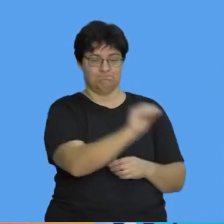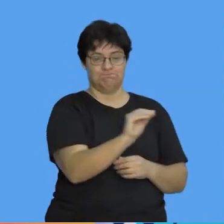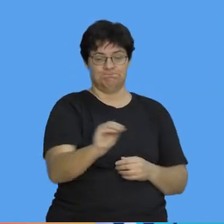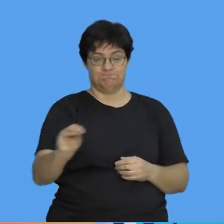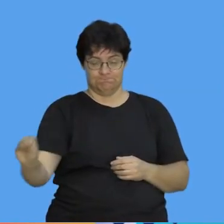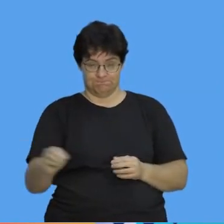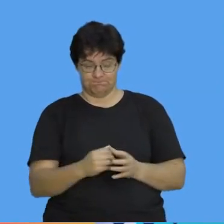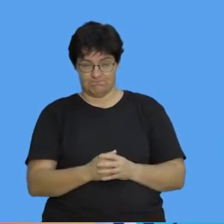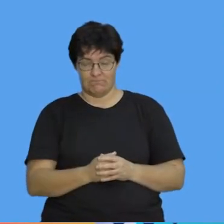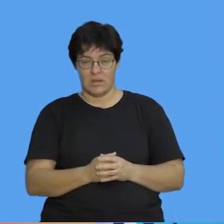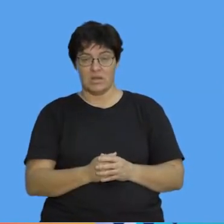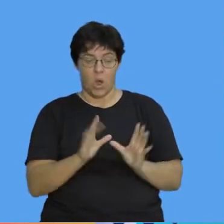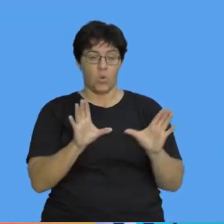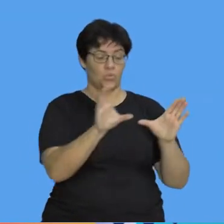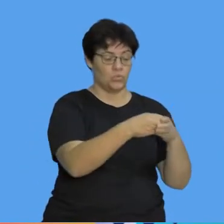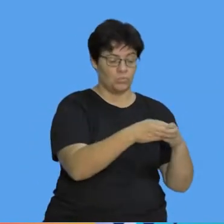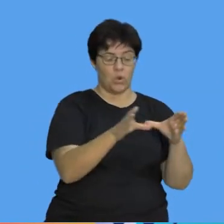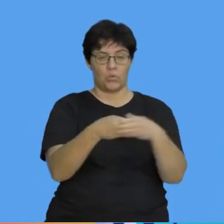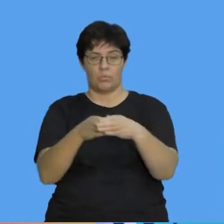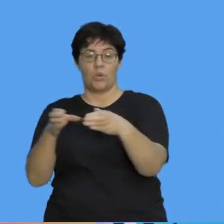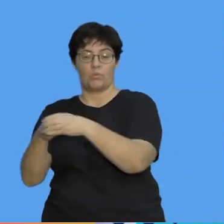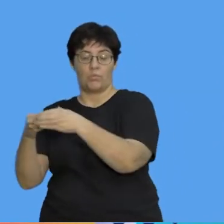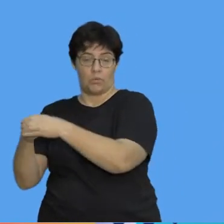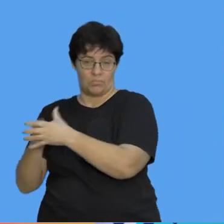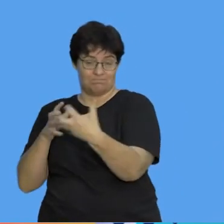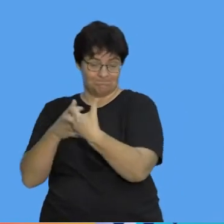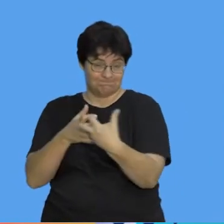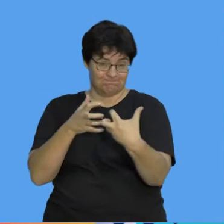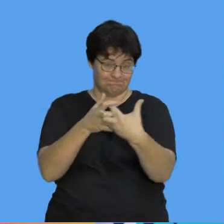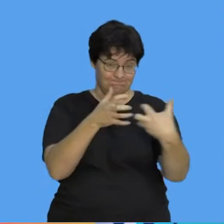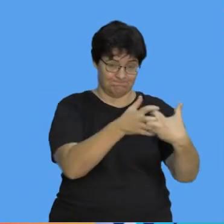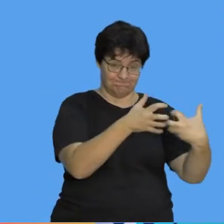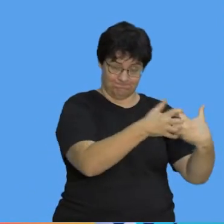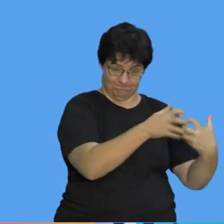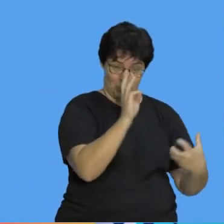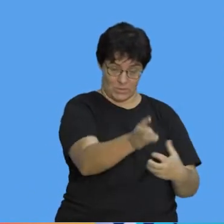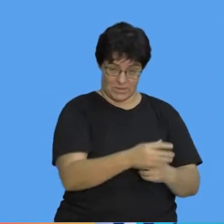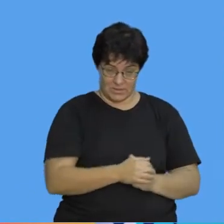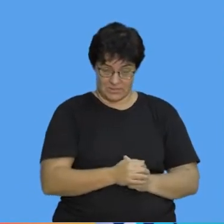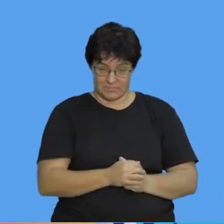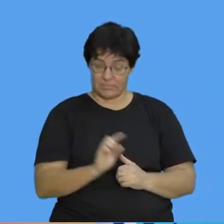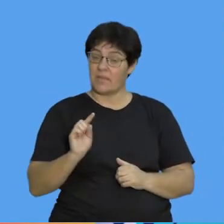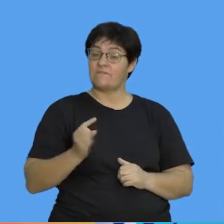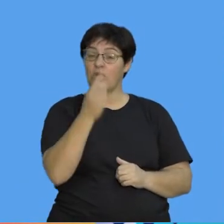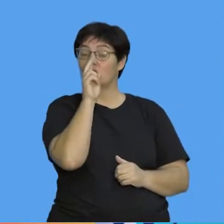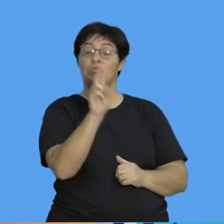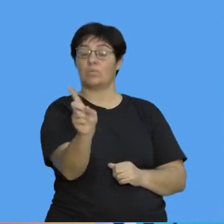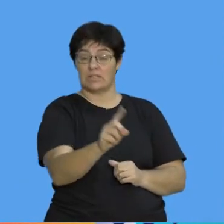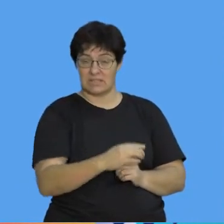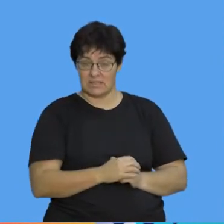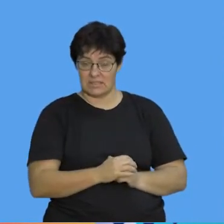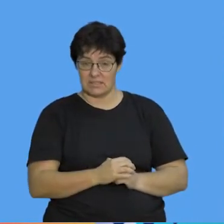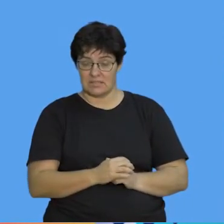we're going to group the plants into that criteria. So what's the first thing we look at? The first thing we look at